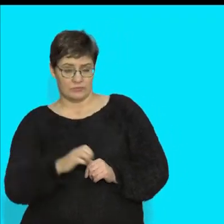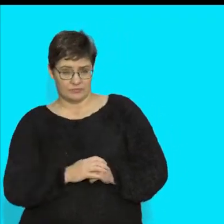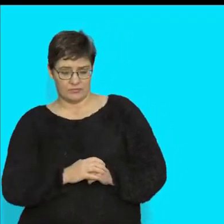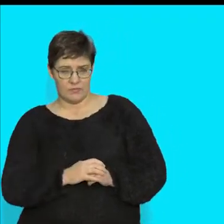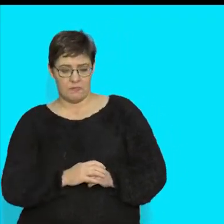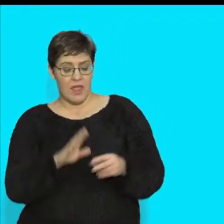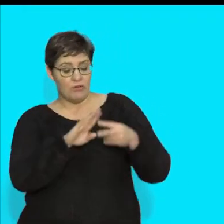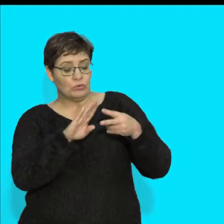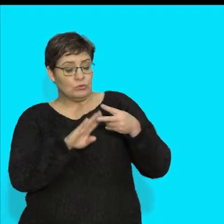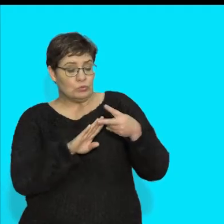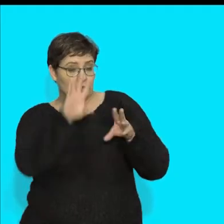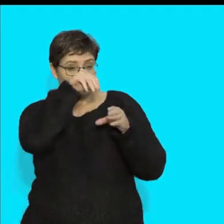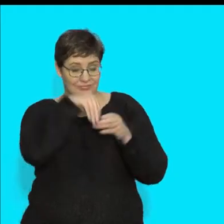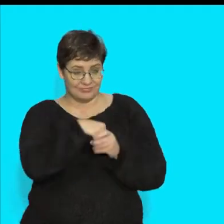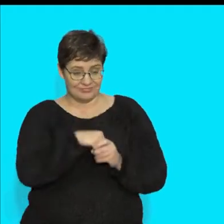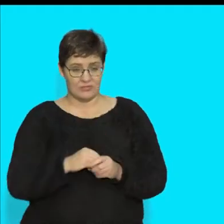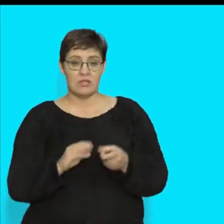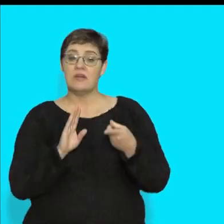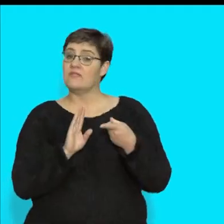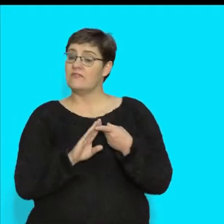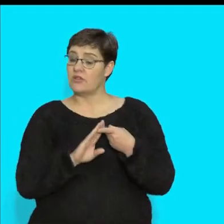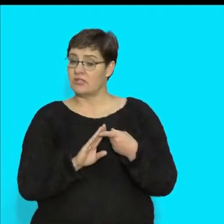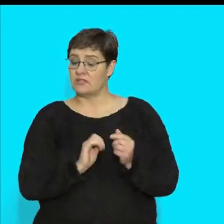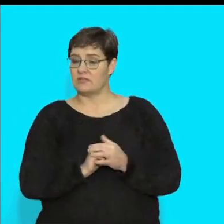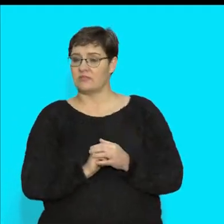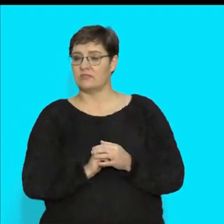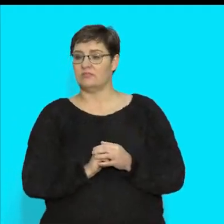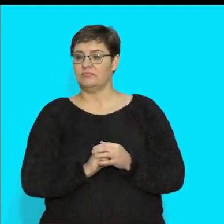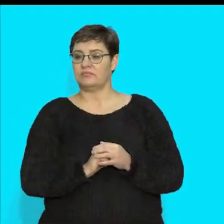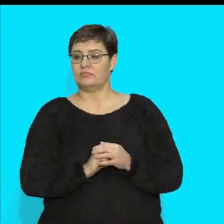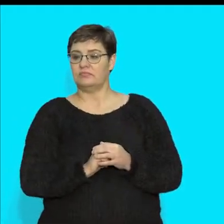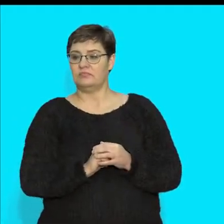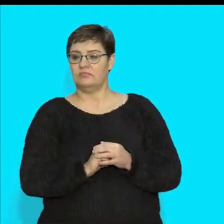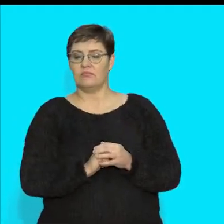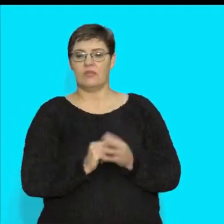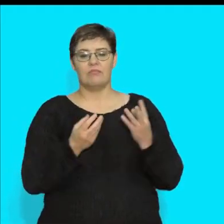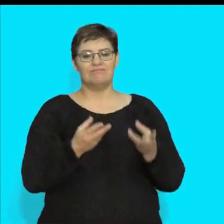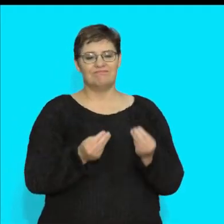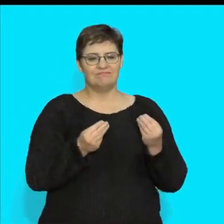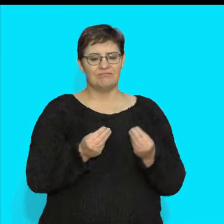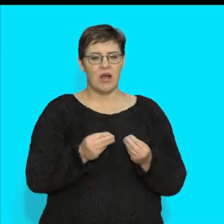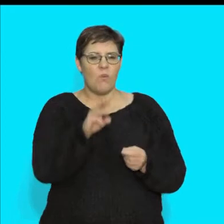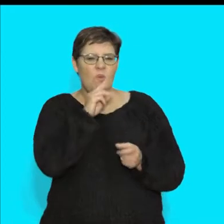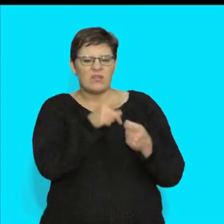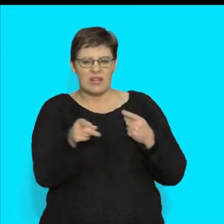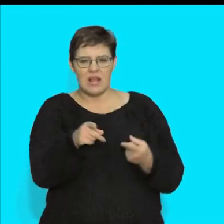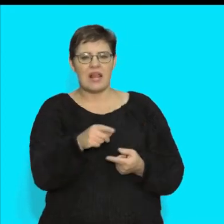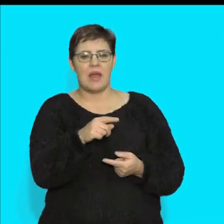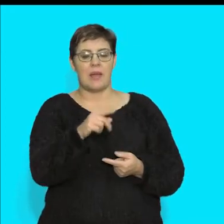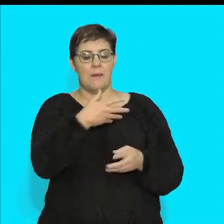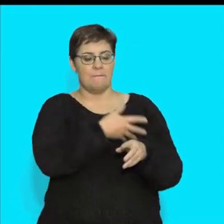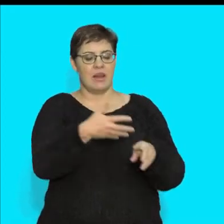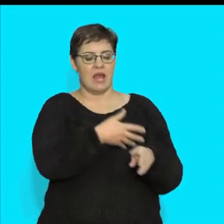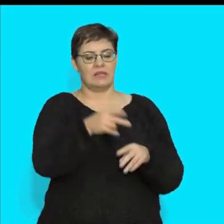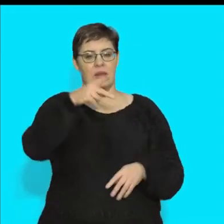two components. And the first component is this liquid medium called blood plasma.